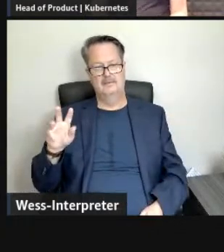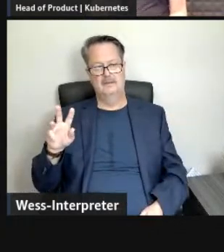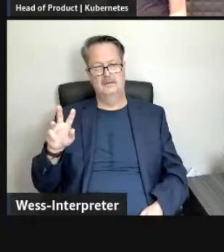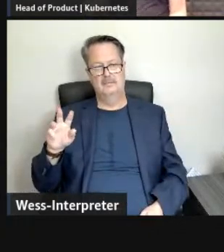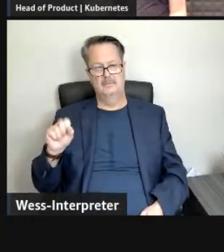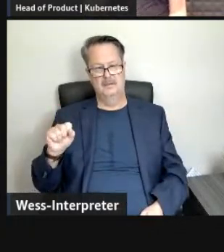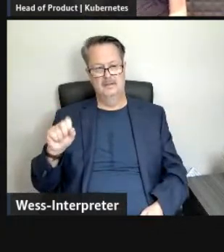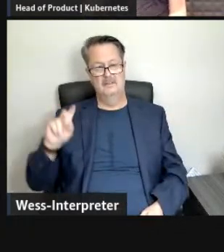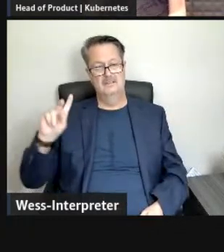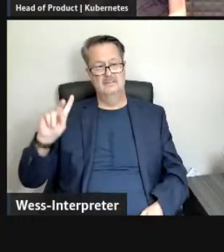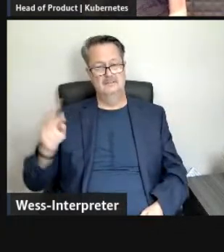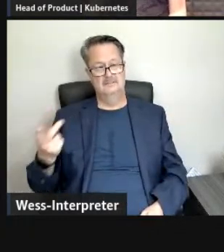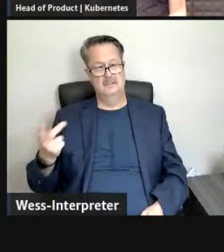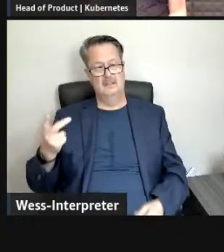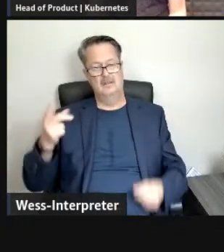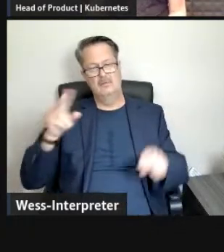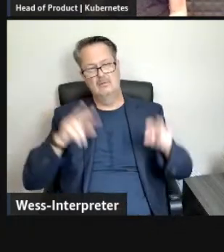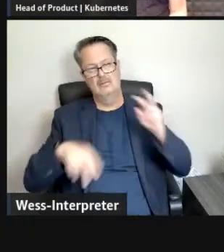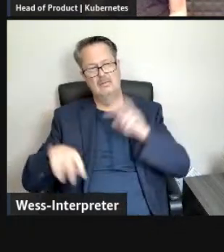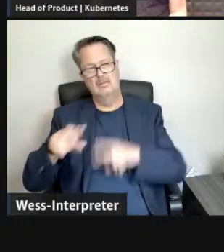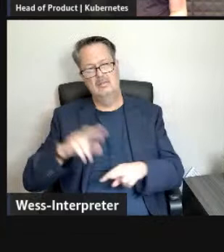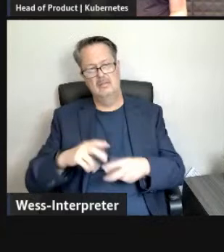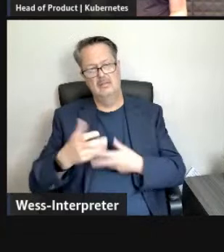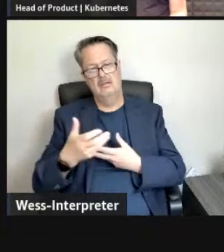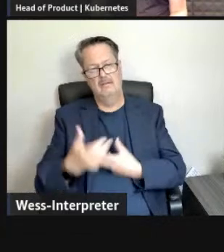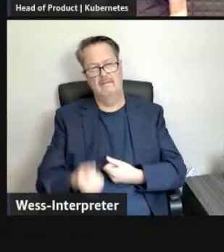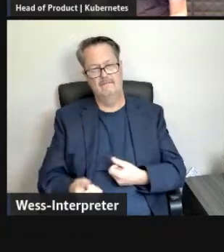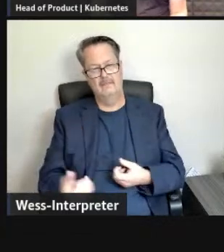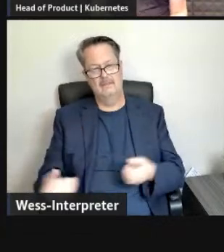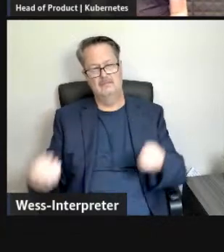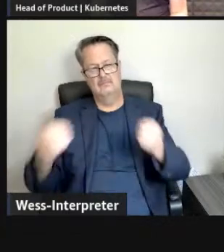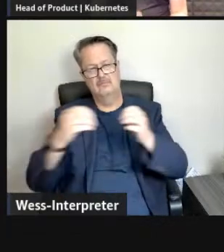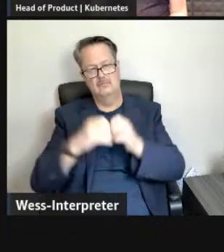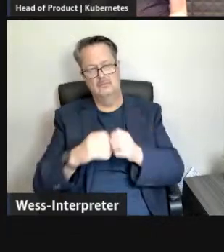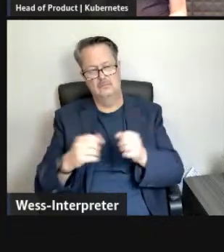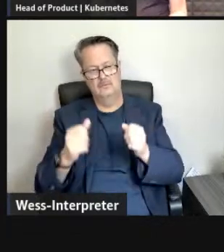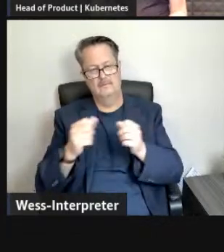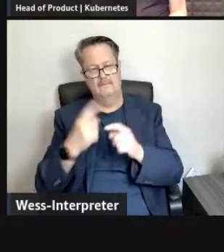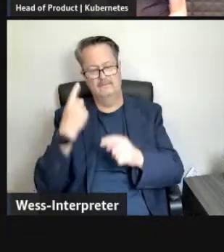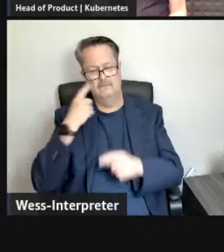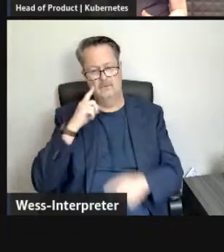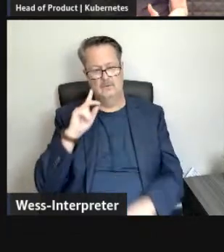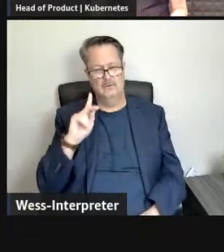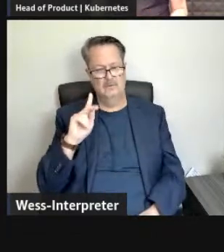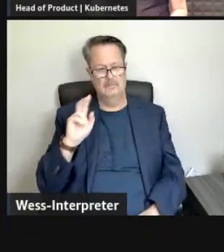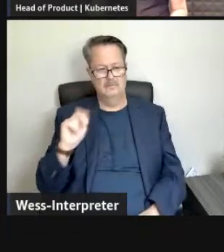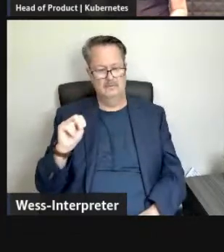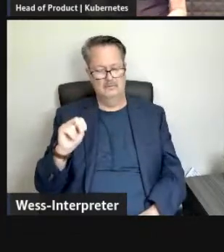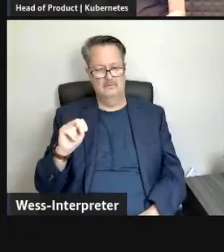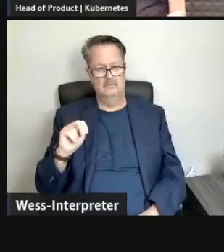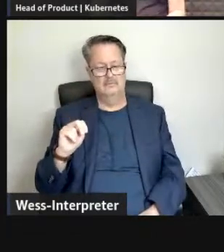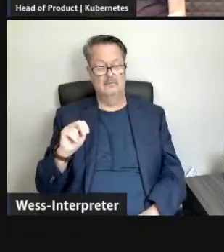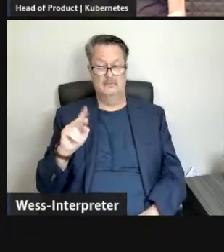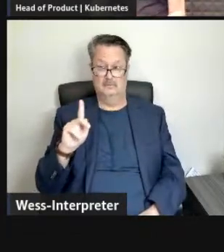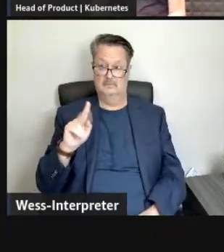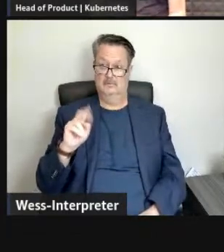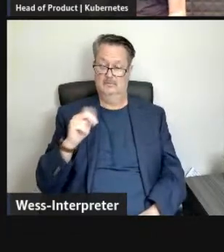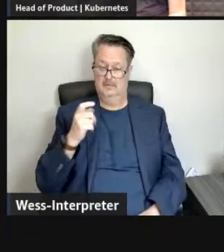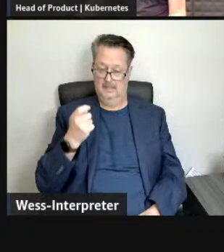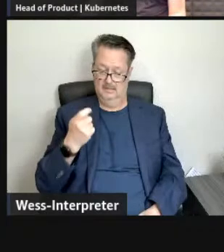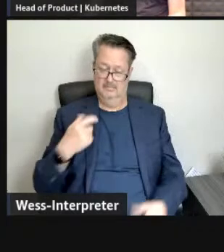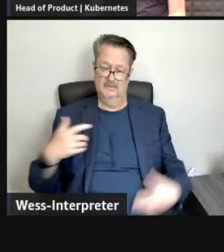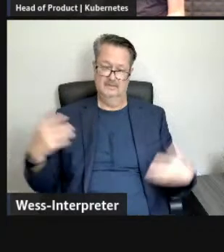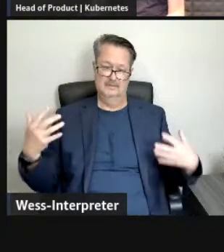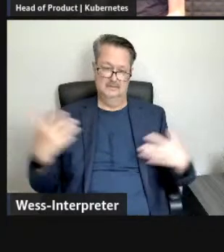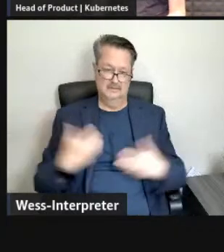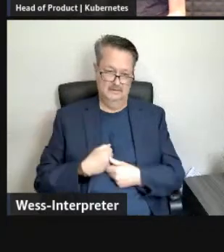giving customers more confidence when you upgrade to a new Kubernetes version. So version updates can be a little bit scary. There's